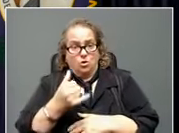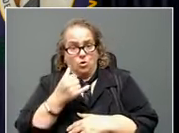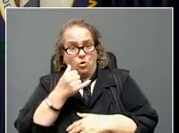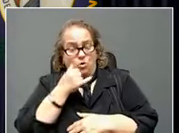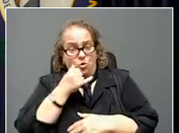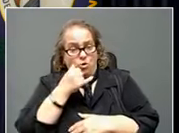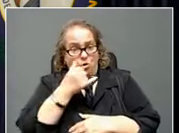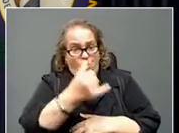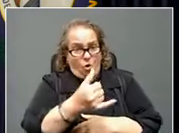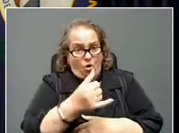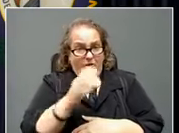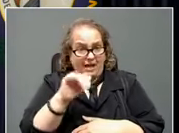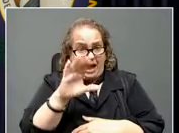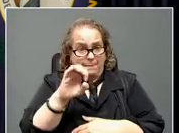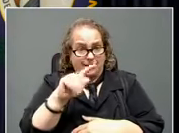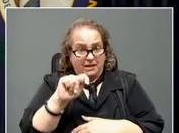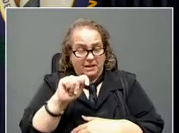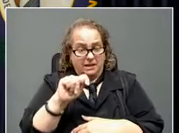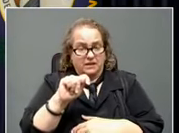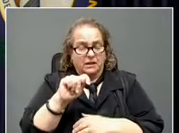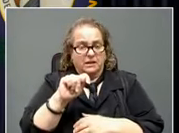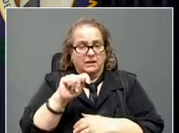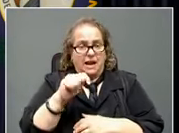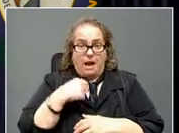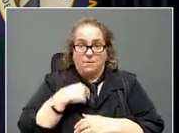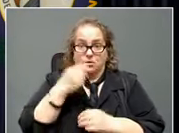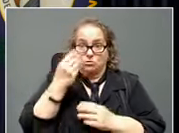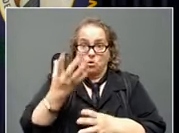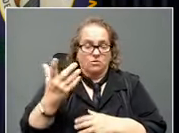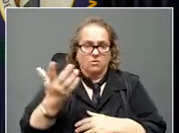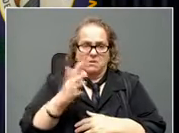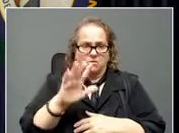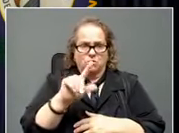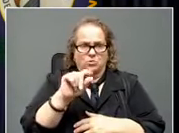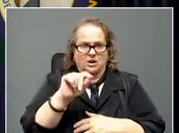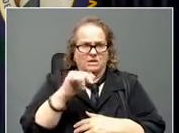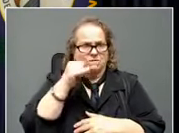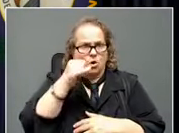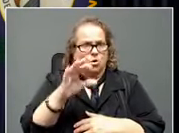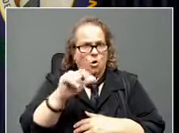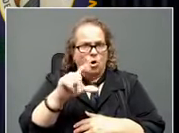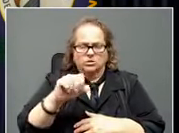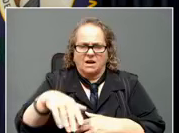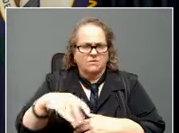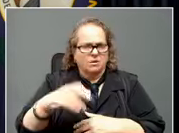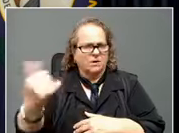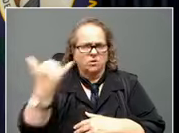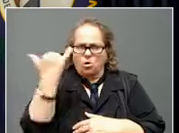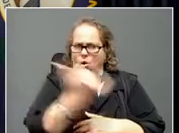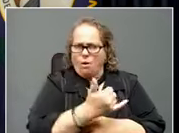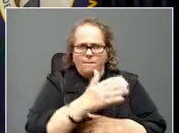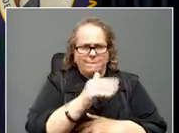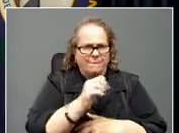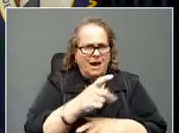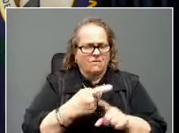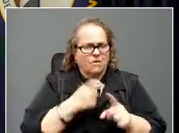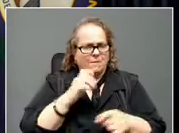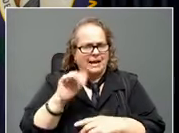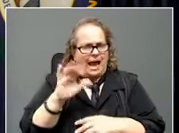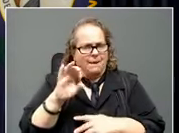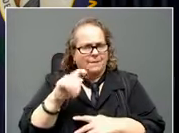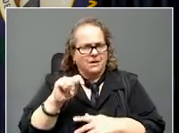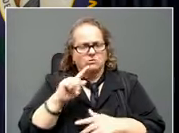the cabinet, I'm told there's at least 20 phone calls that haven't been returned by the cabinet talking about the